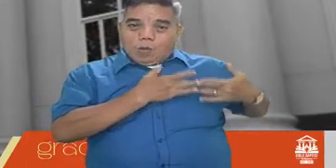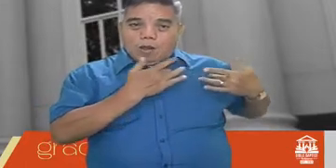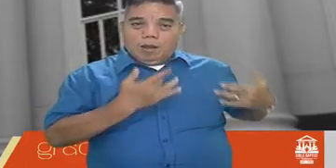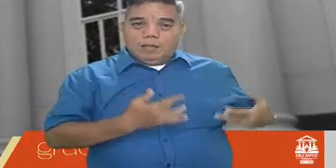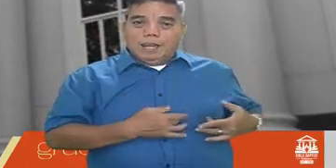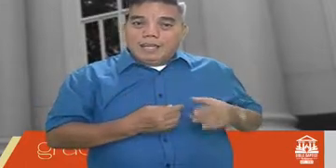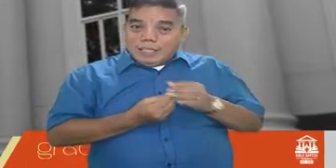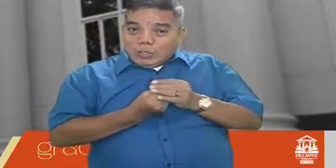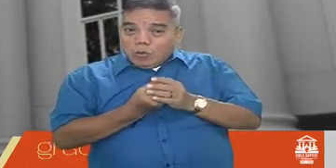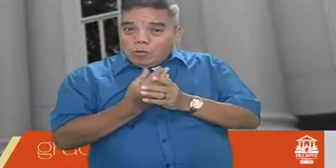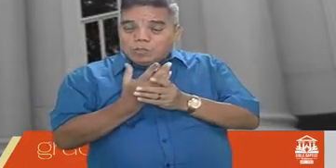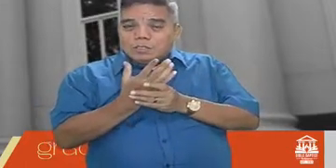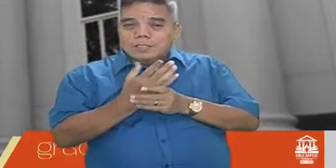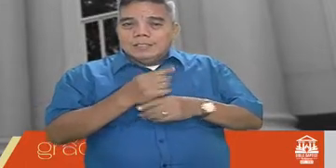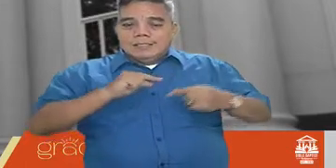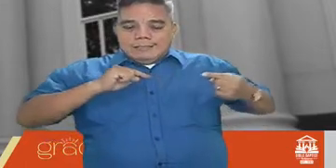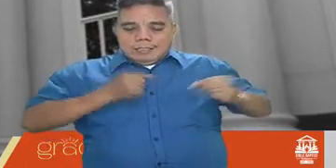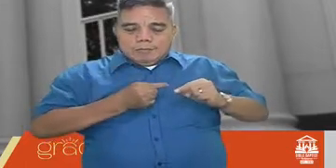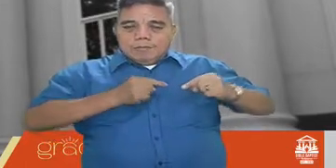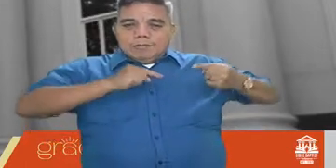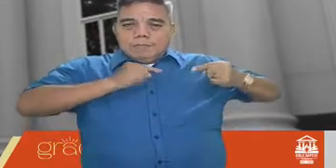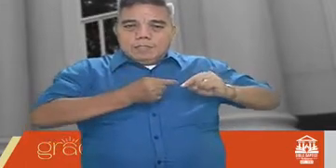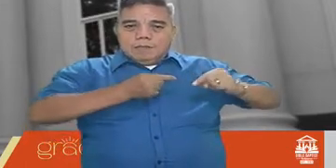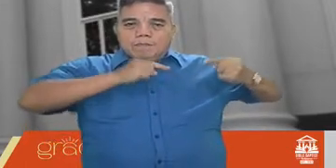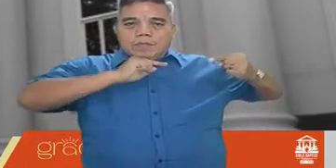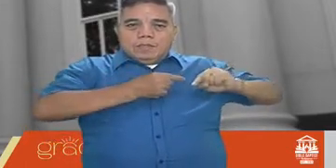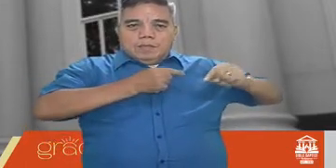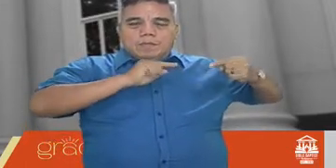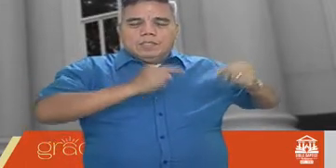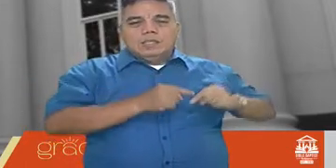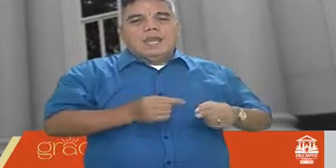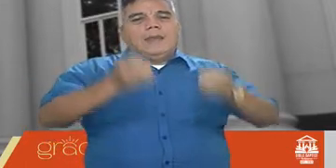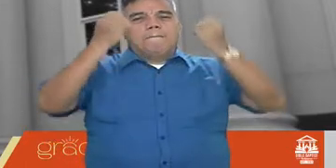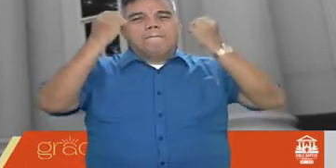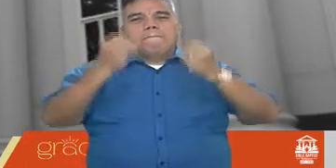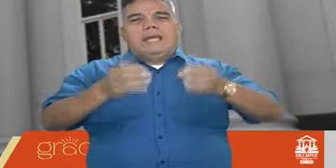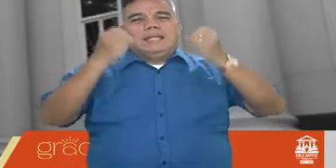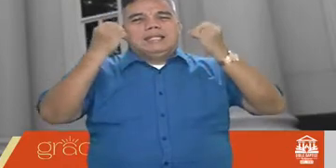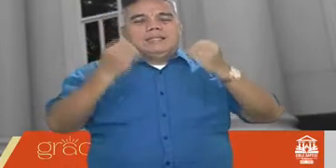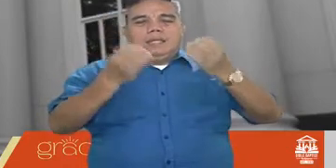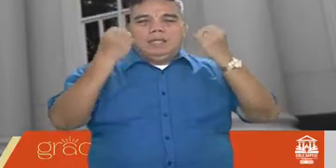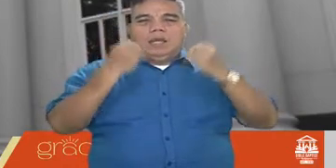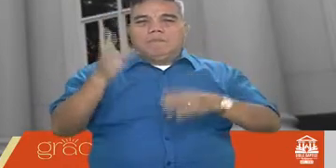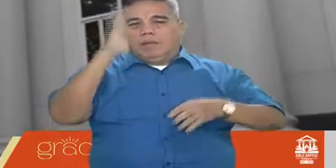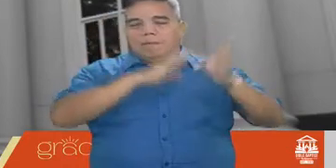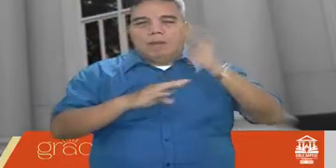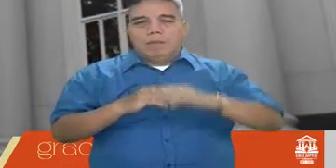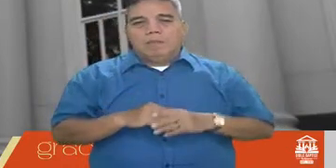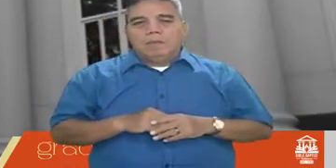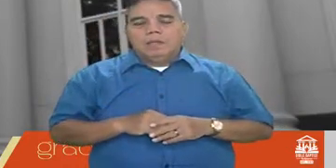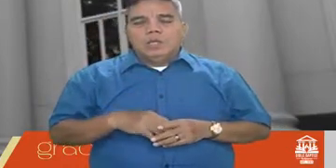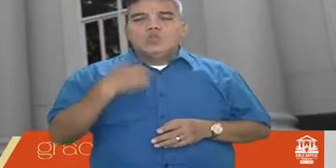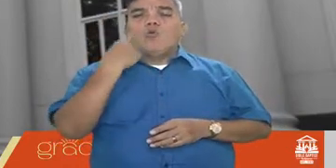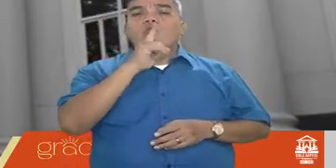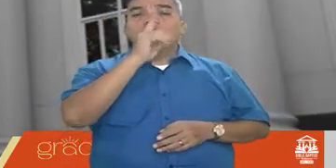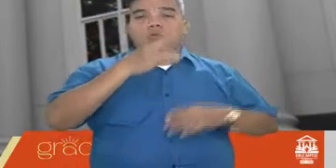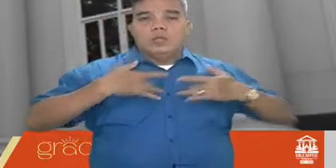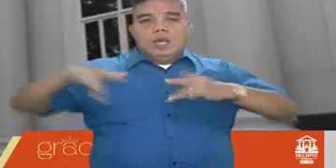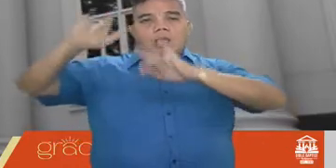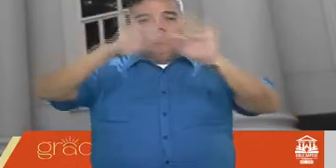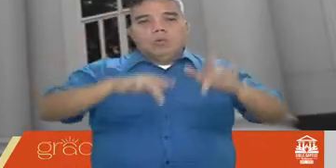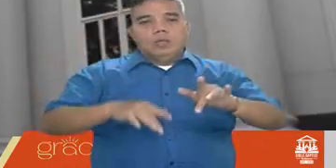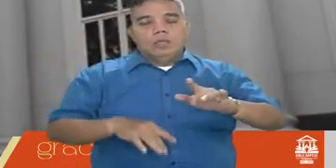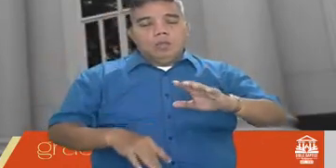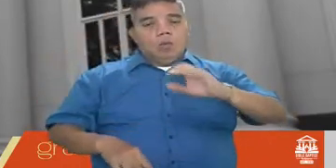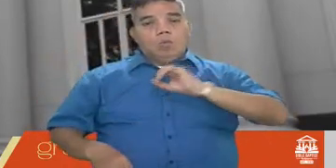kasing-kasing, no? And robbing us of the riches of God's grace. Luoy, kita ra poy luoy, kita